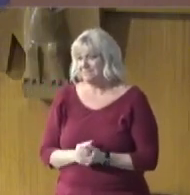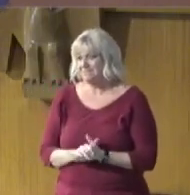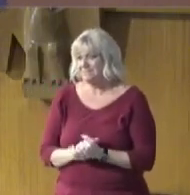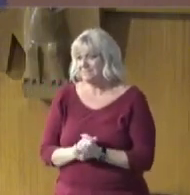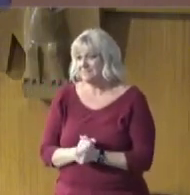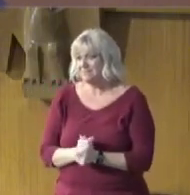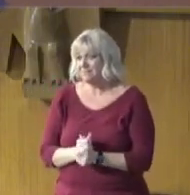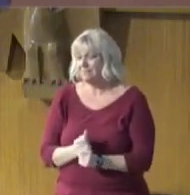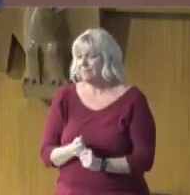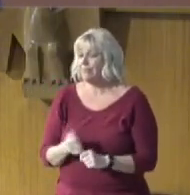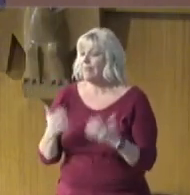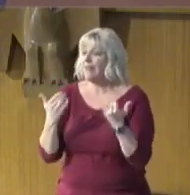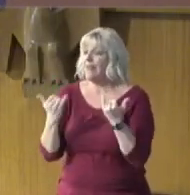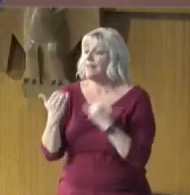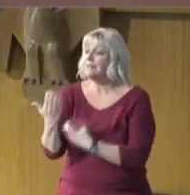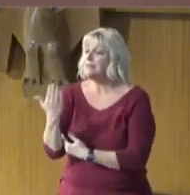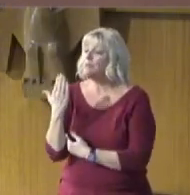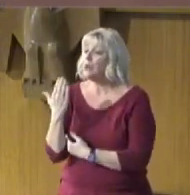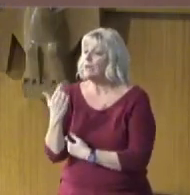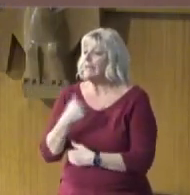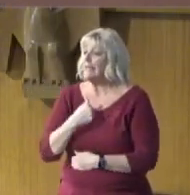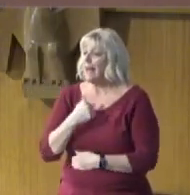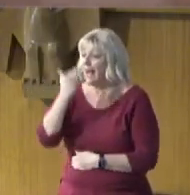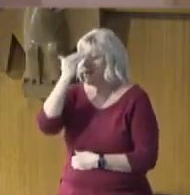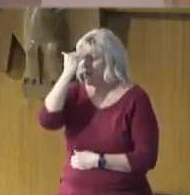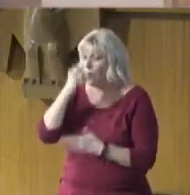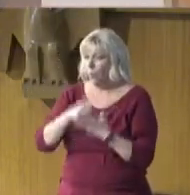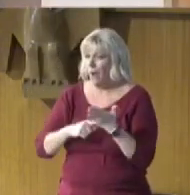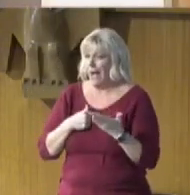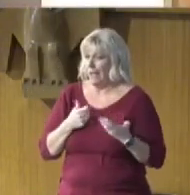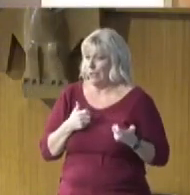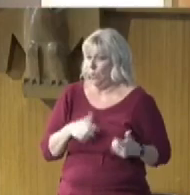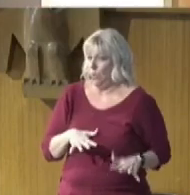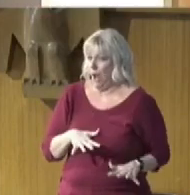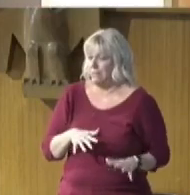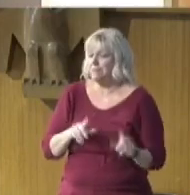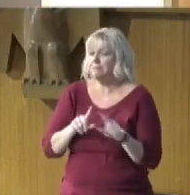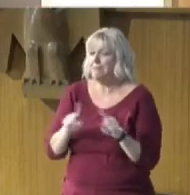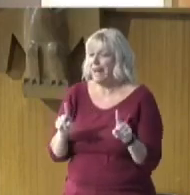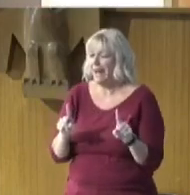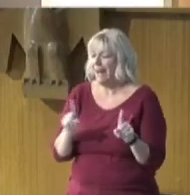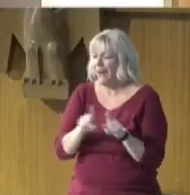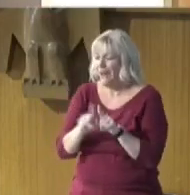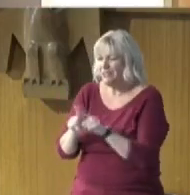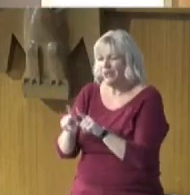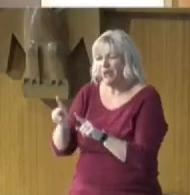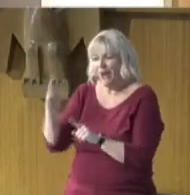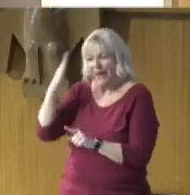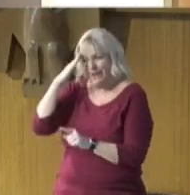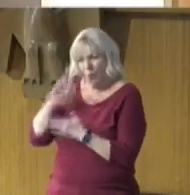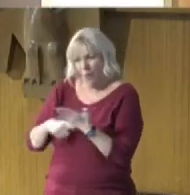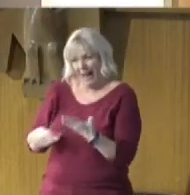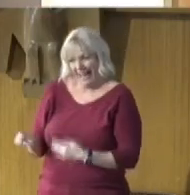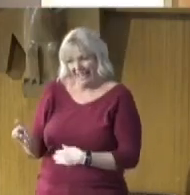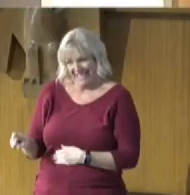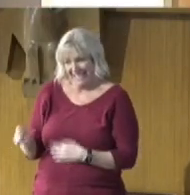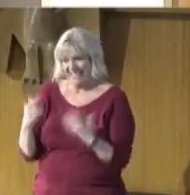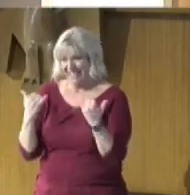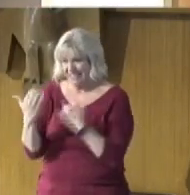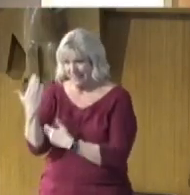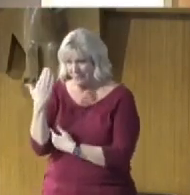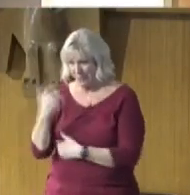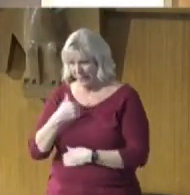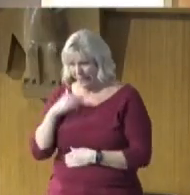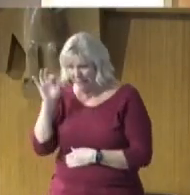know what I do not want to do. But this morning, I also know what I need to do. So this morning, as a pastor, I'm saying to all of